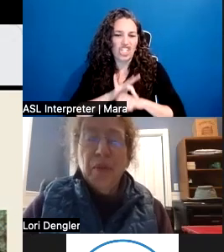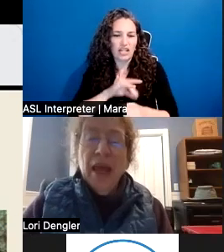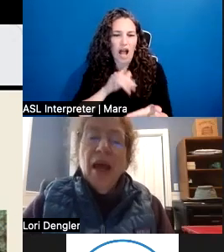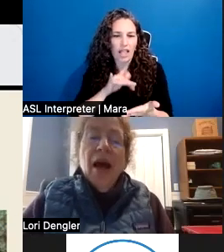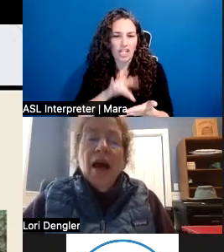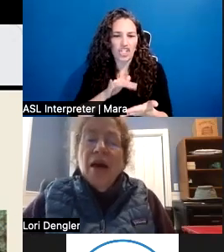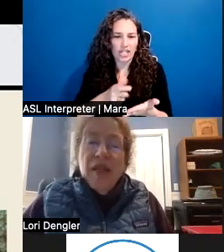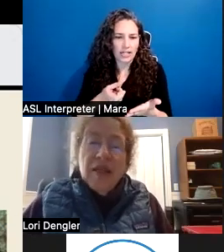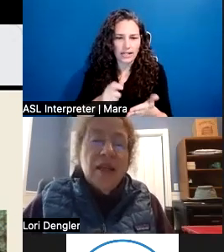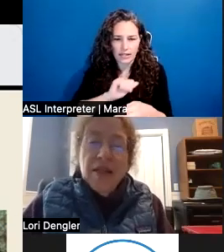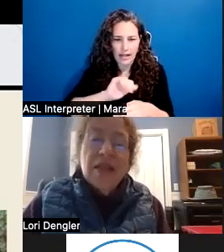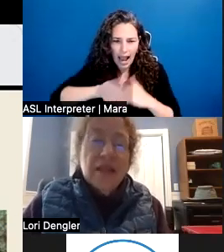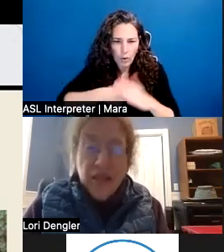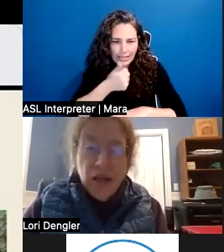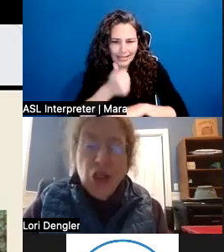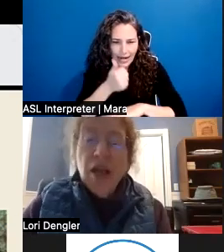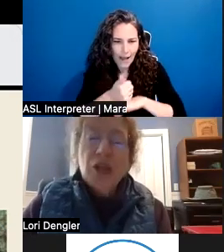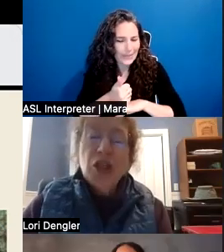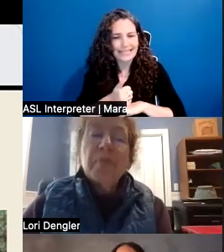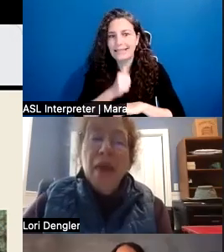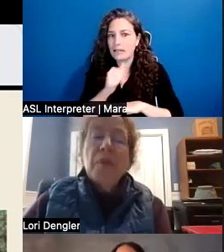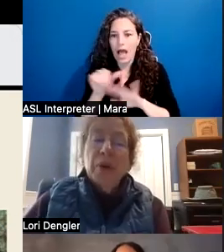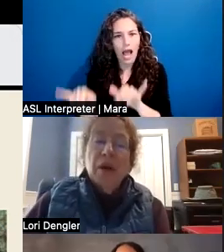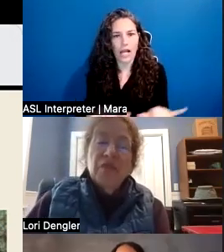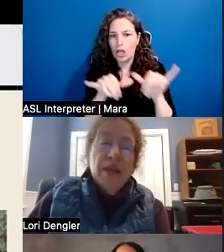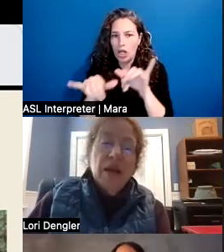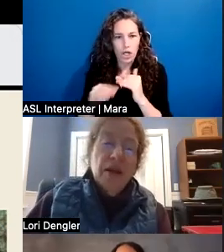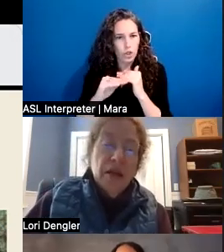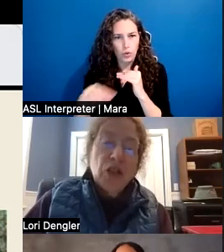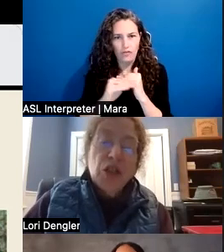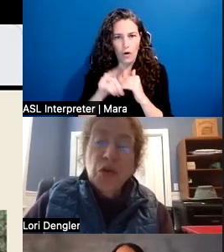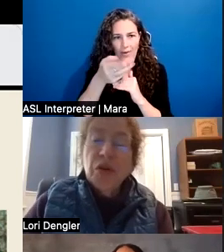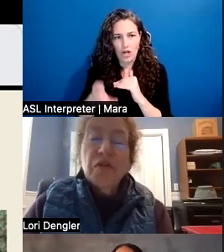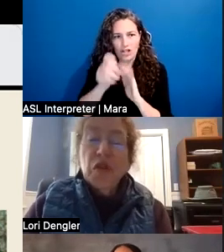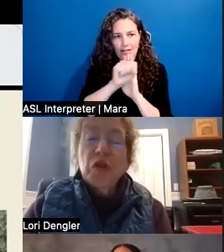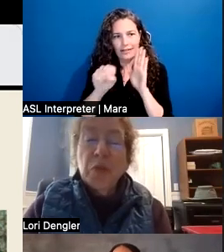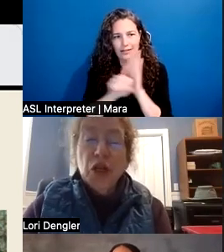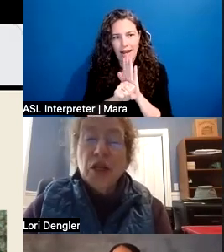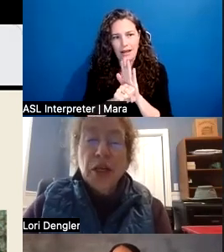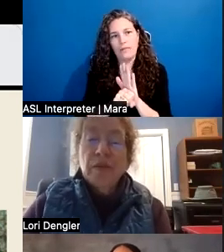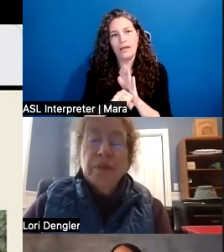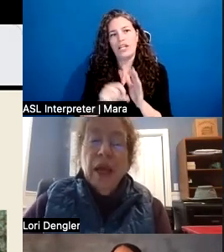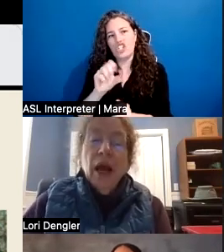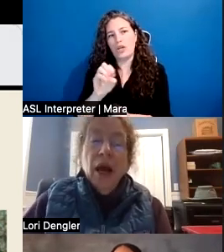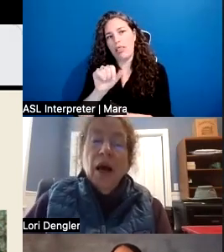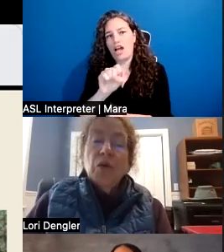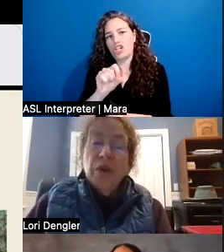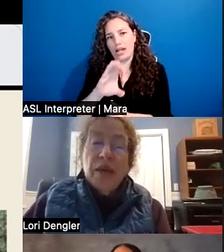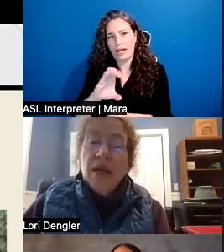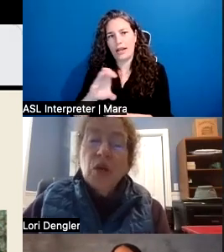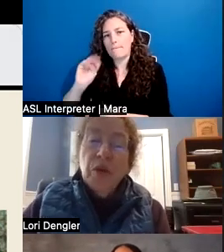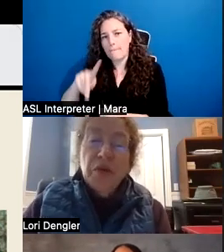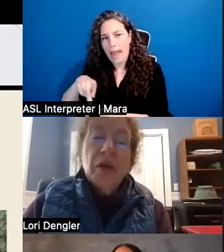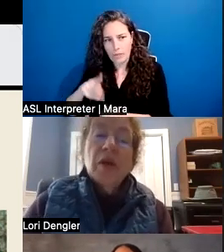uniform. This is the state geologic map of the area just north of the Triple Junction, where